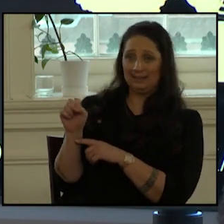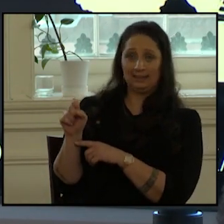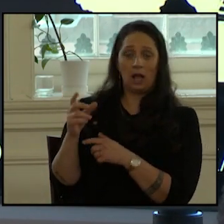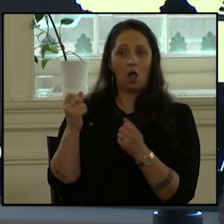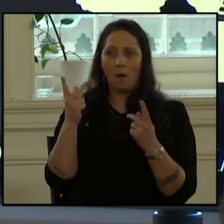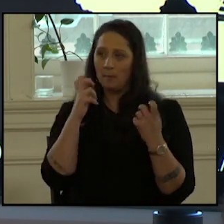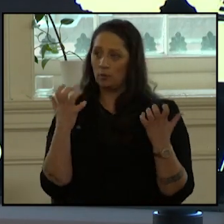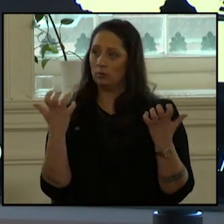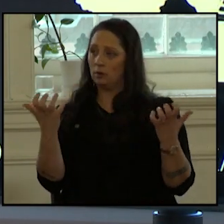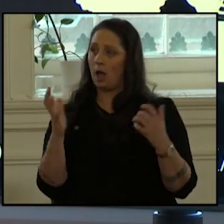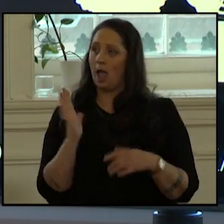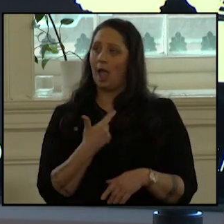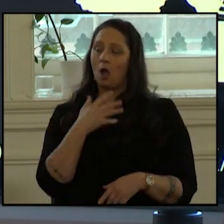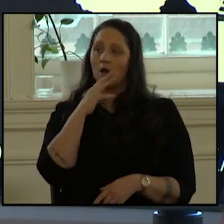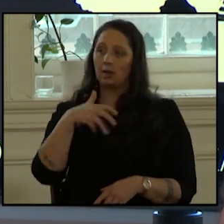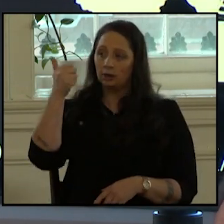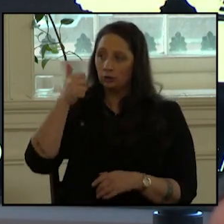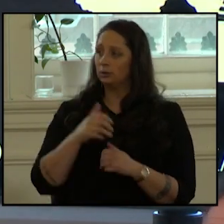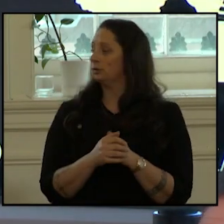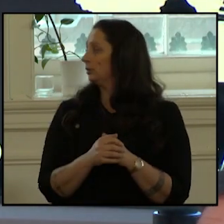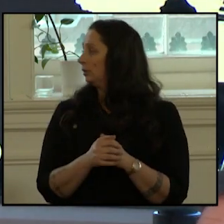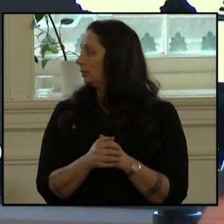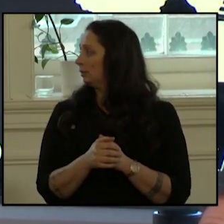out here, and our elder